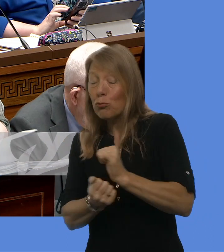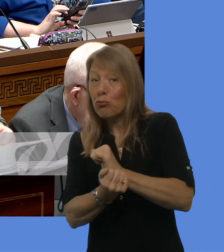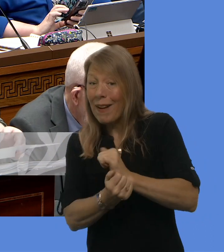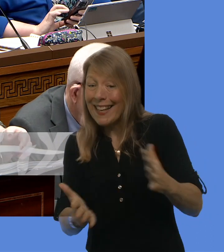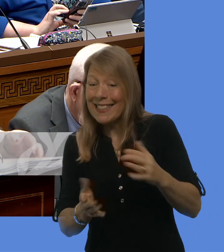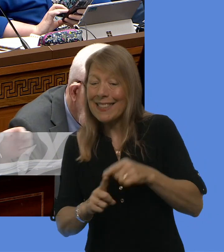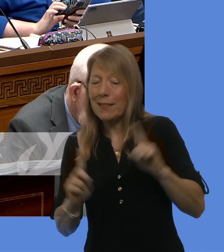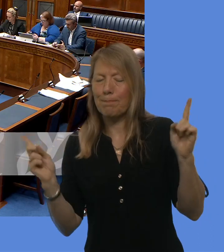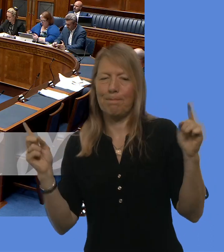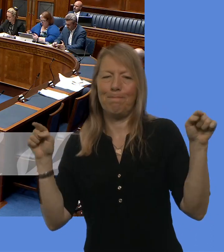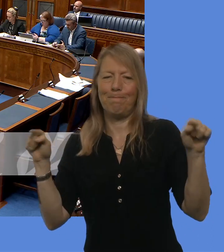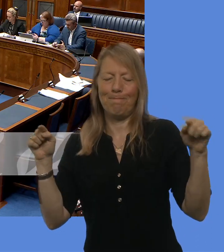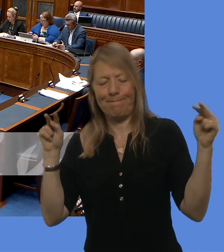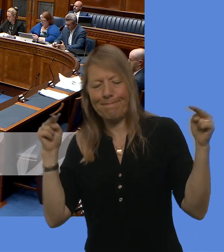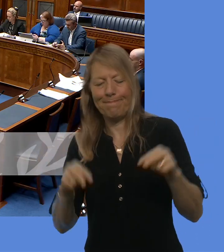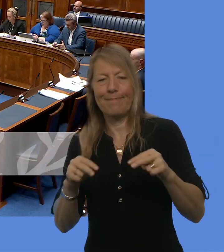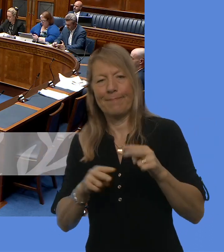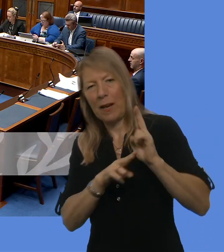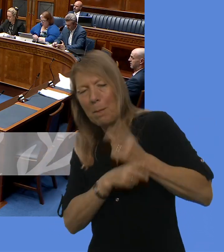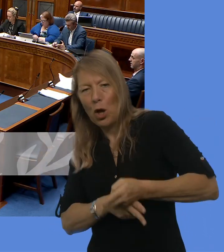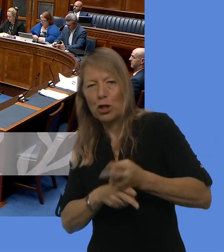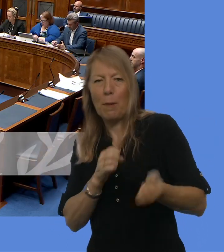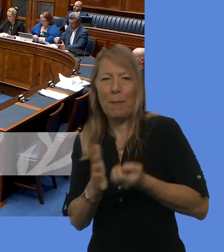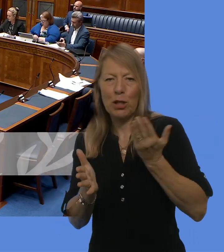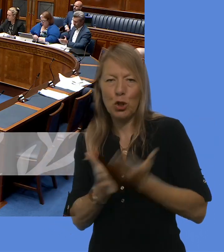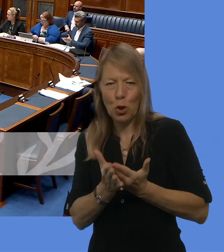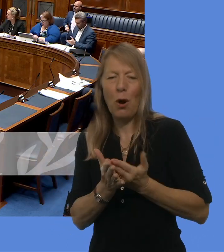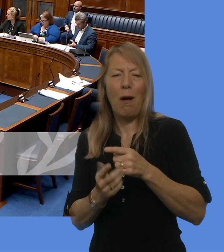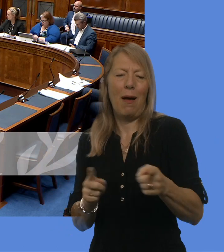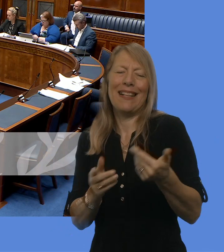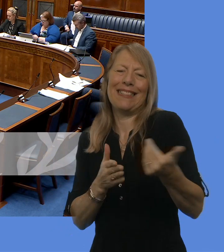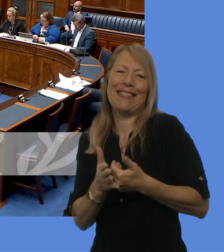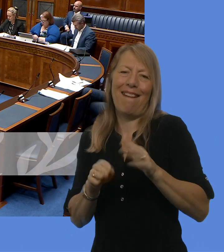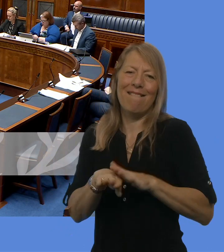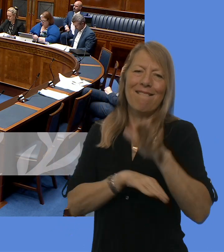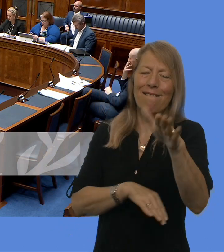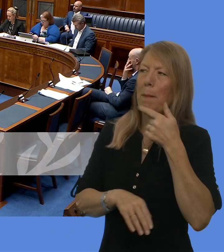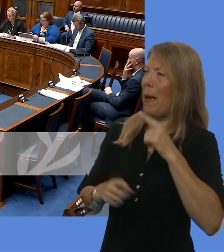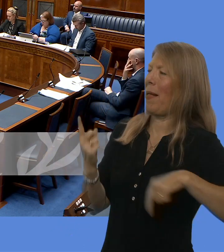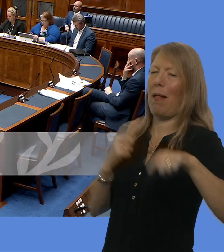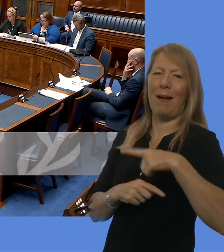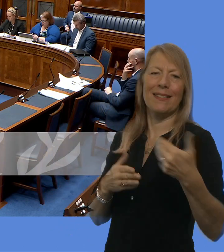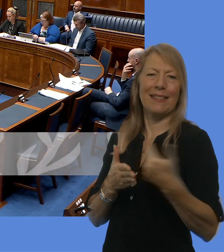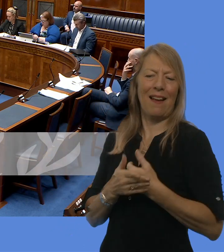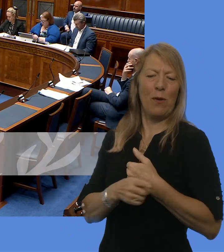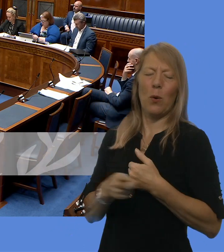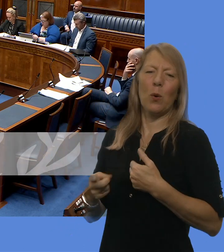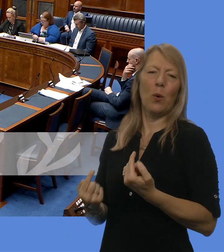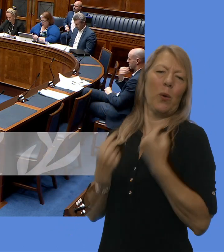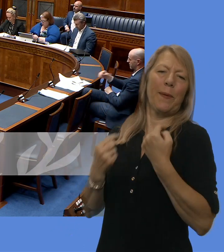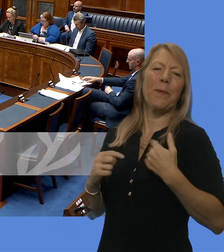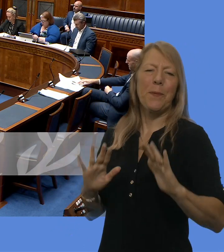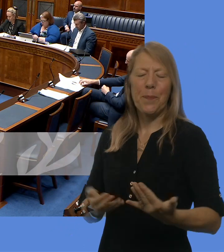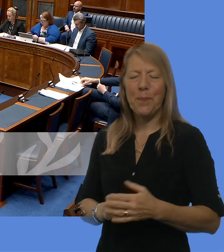public protection. Mr. Chambers. Thank you, Minister. Can the Minister outline the annual cost to